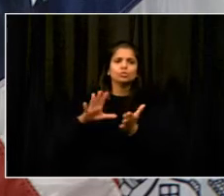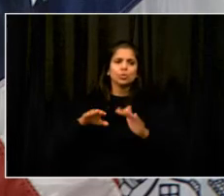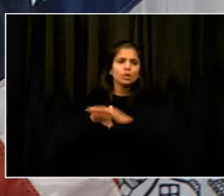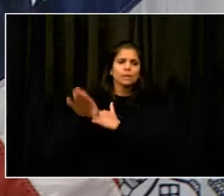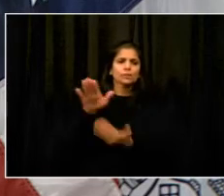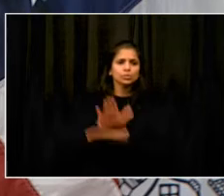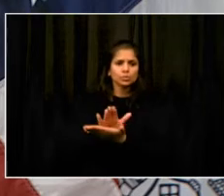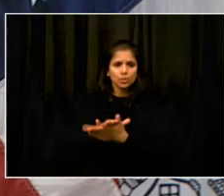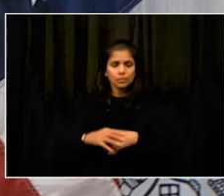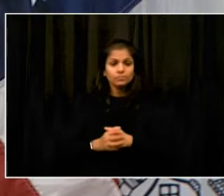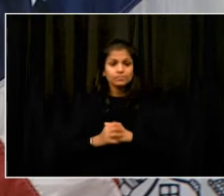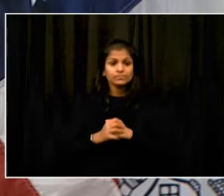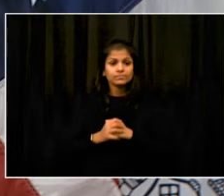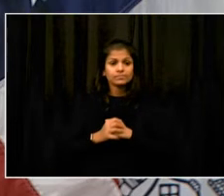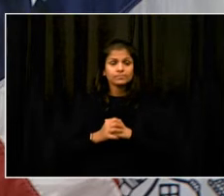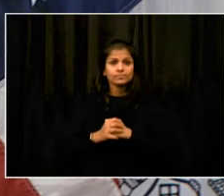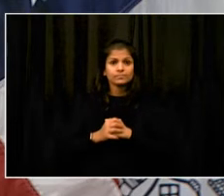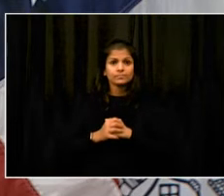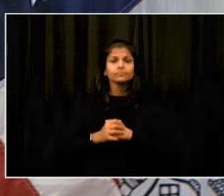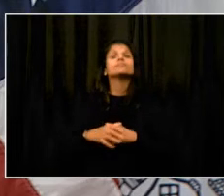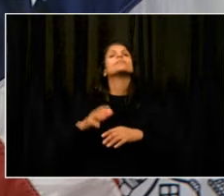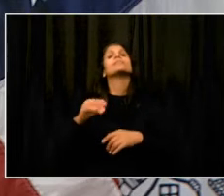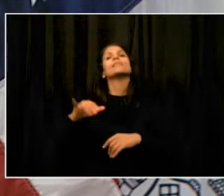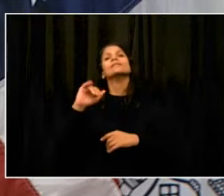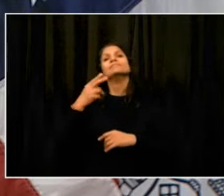Next is Henry from Bloomberg.